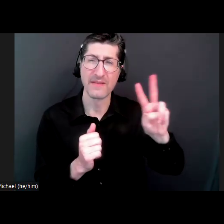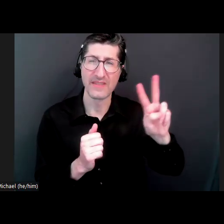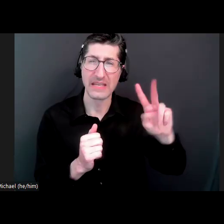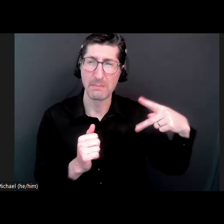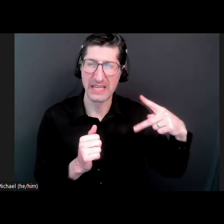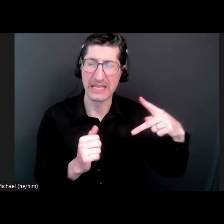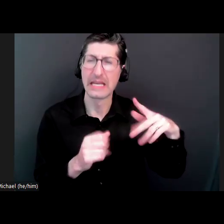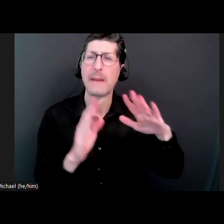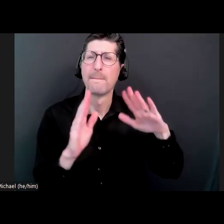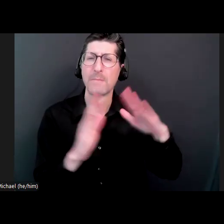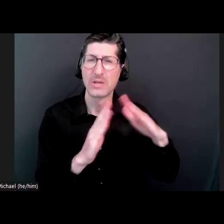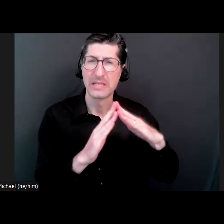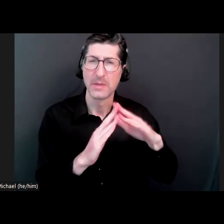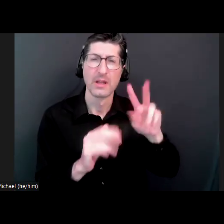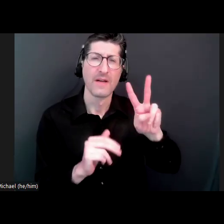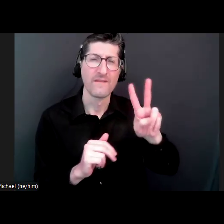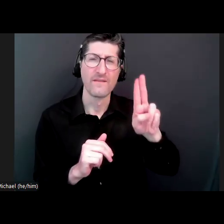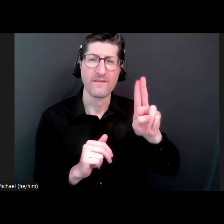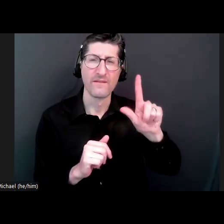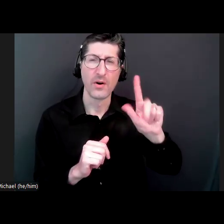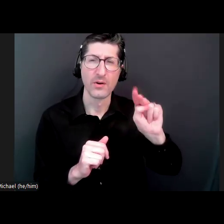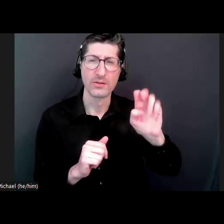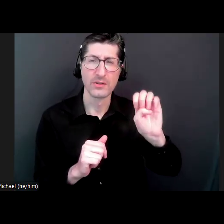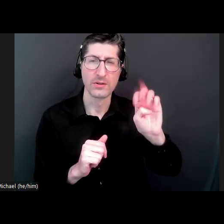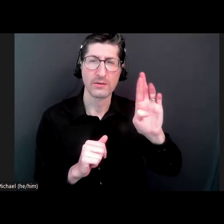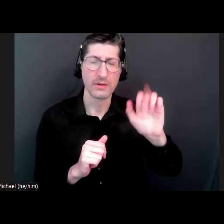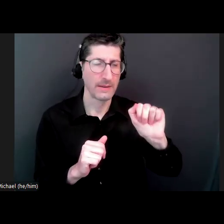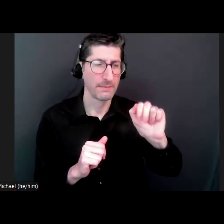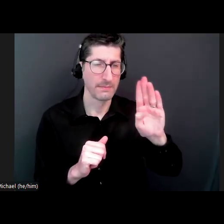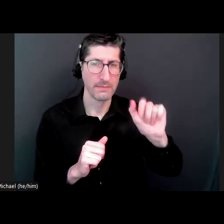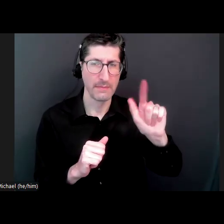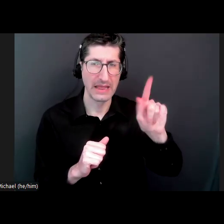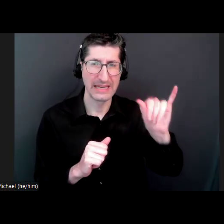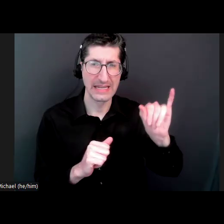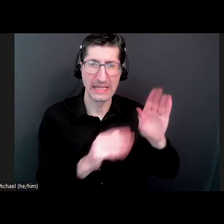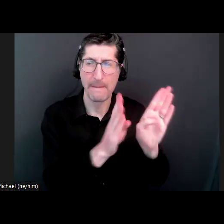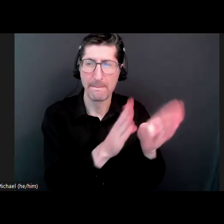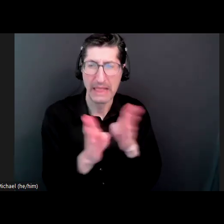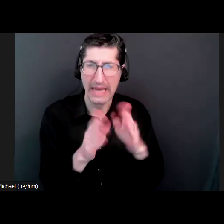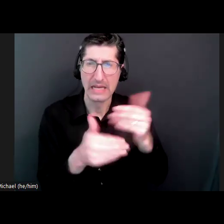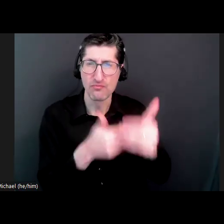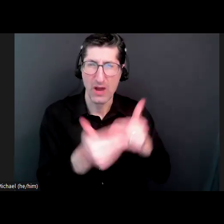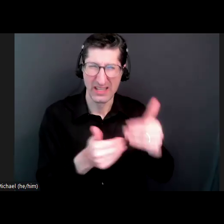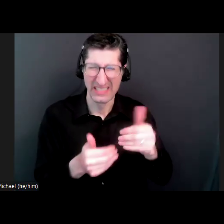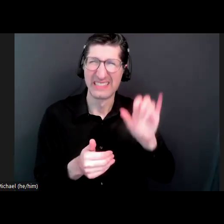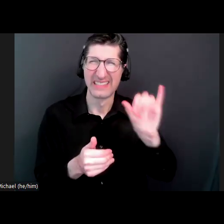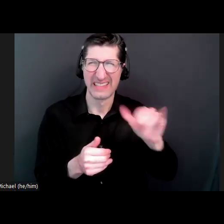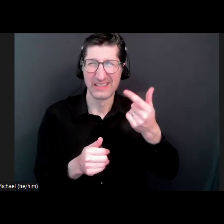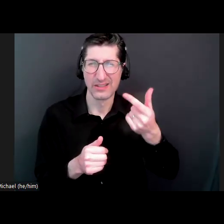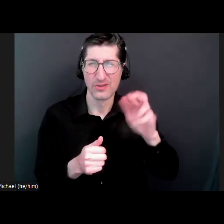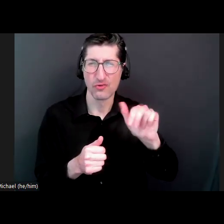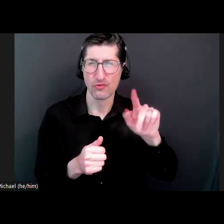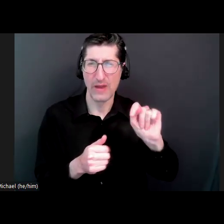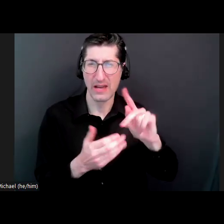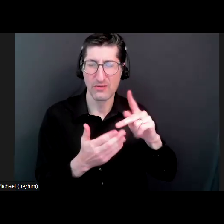Municipal Vulnerability Preparedness Planning Process. So this is a grant program. And so our office will